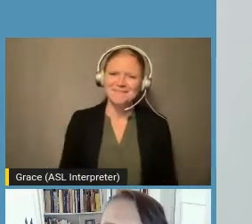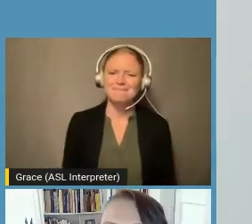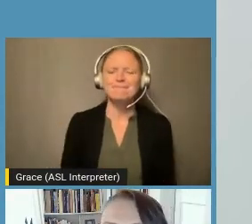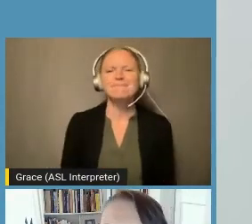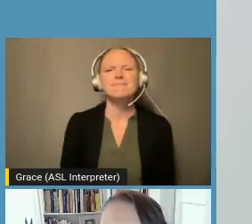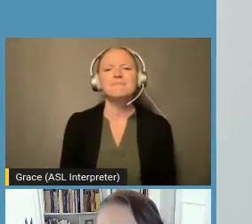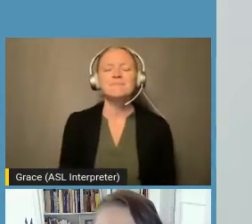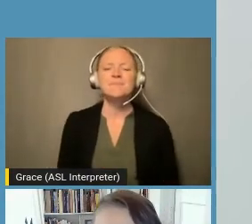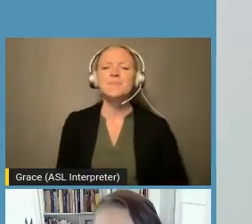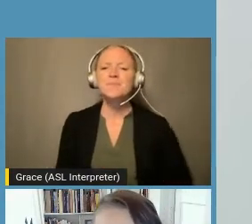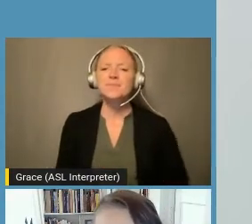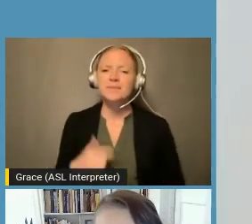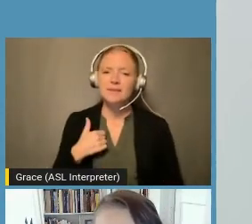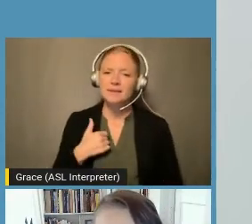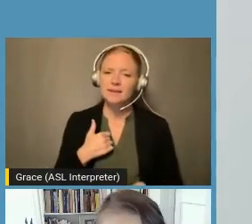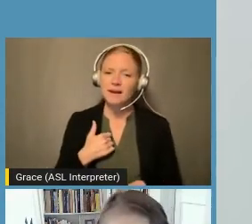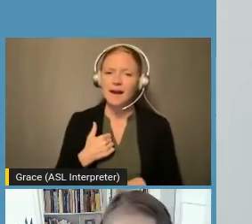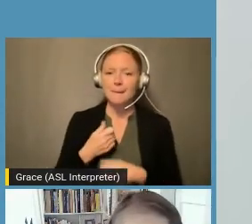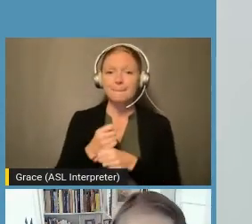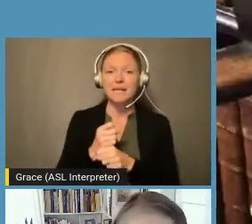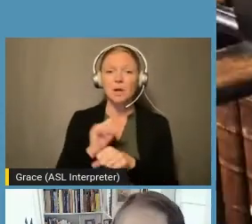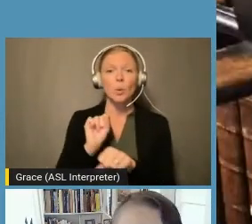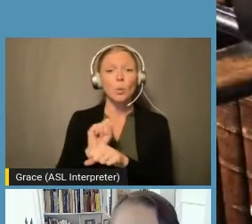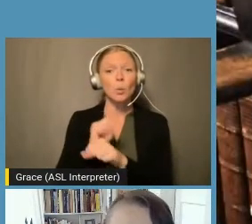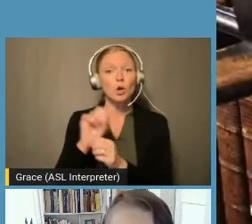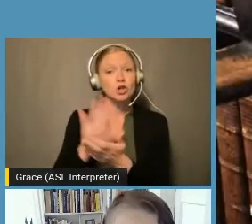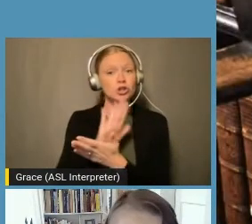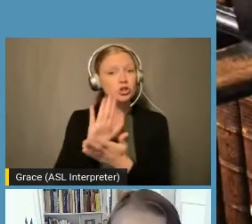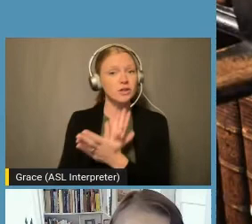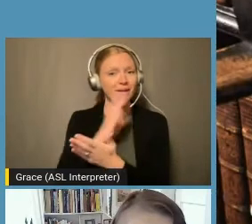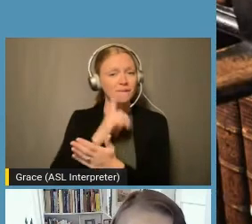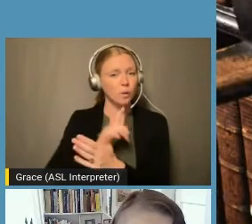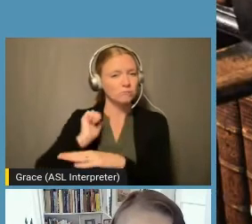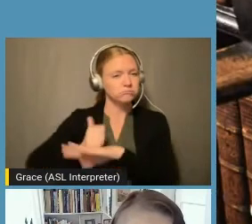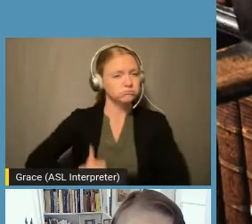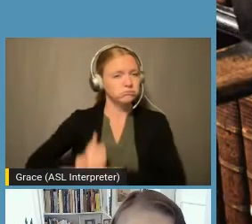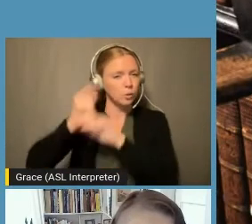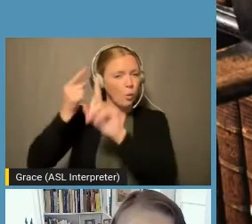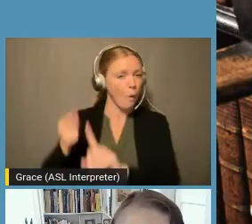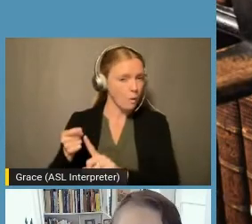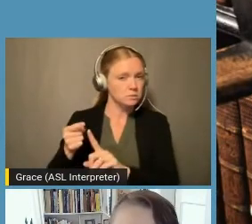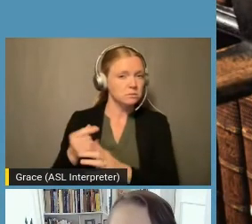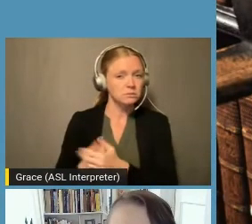I created a goal setting worksheet that has one of these,